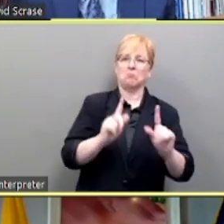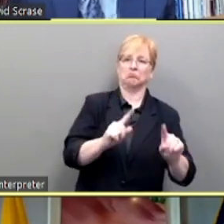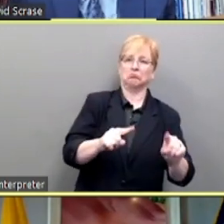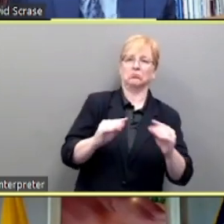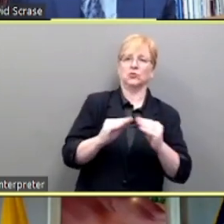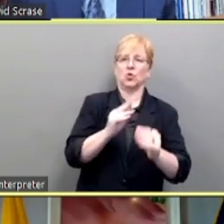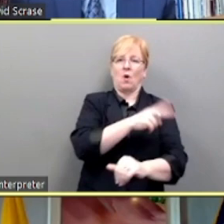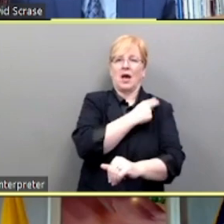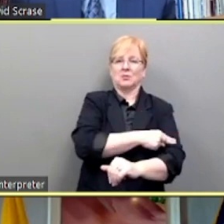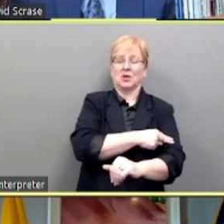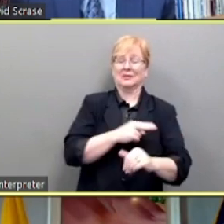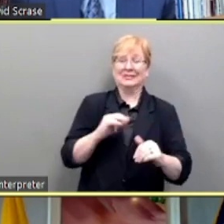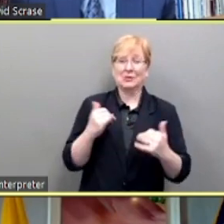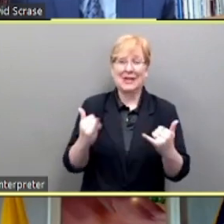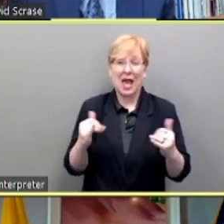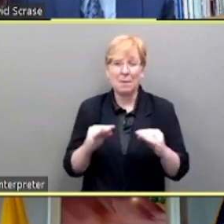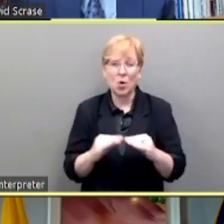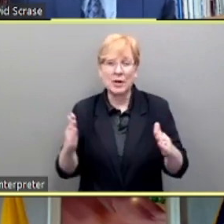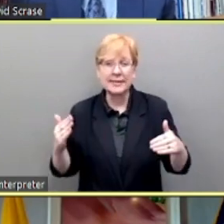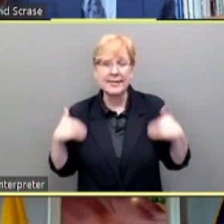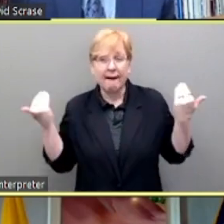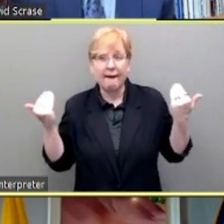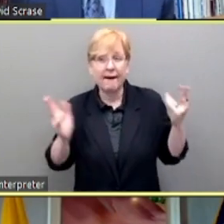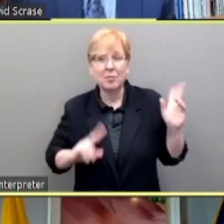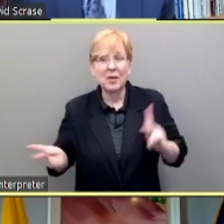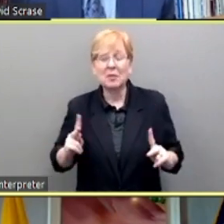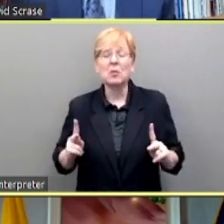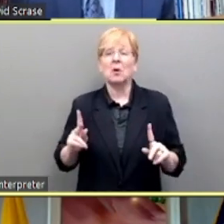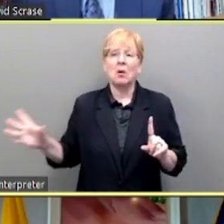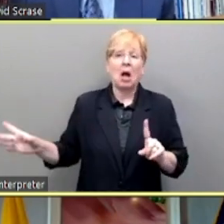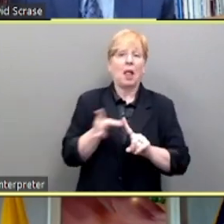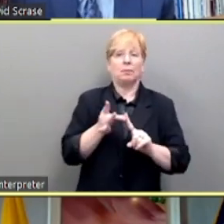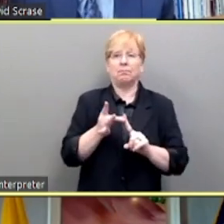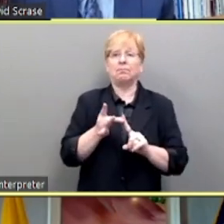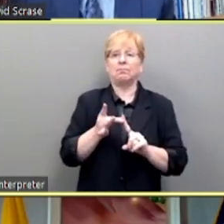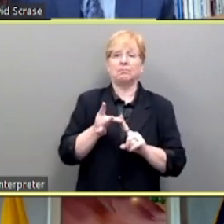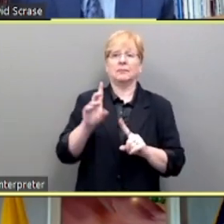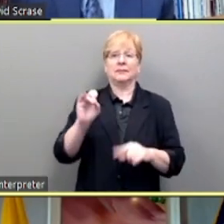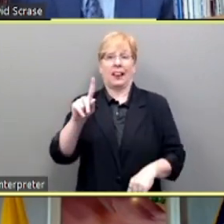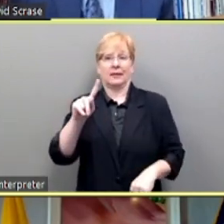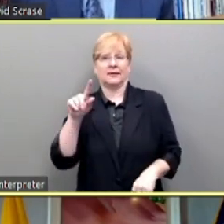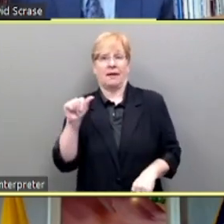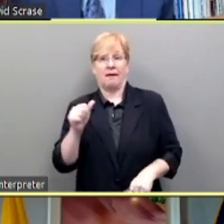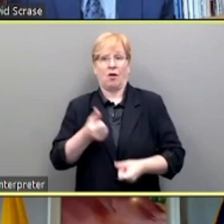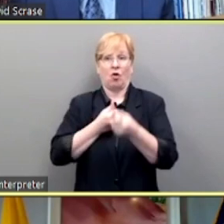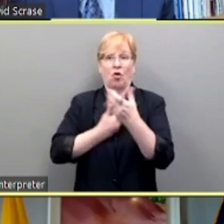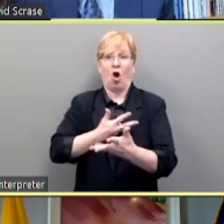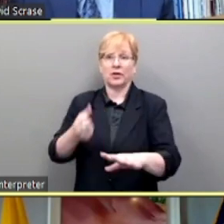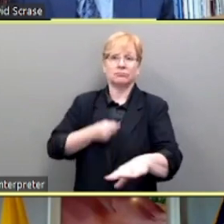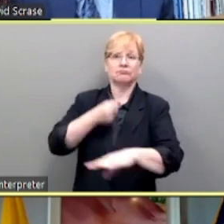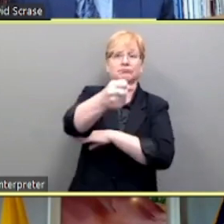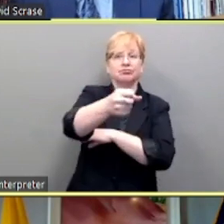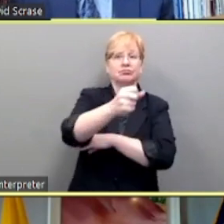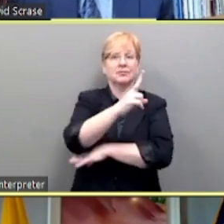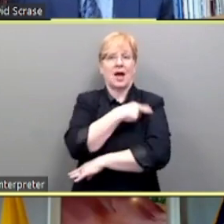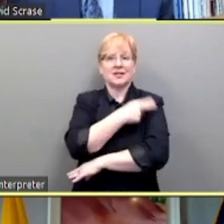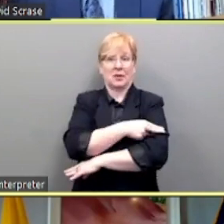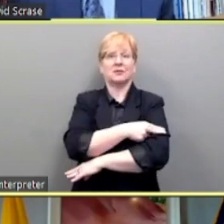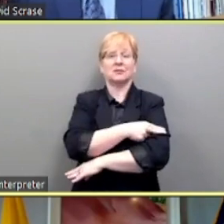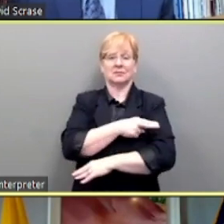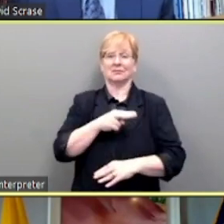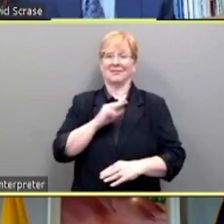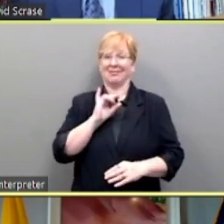did before. So it appears that Delta is inducing more hospitalizations just based on US